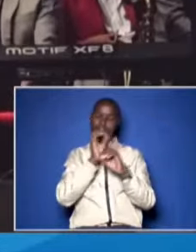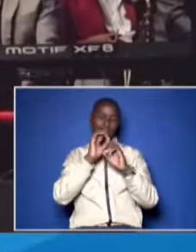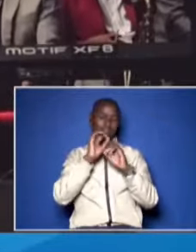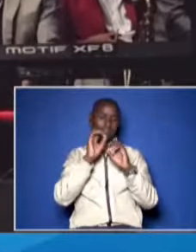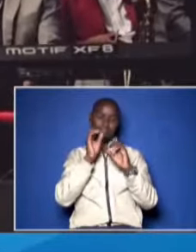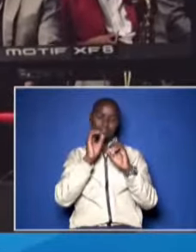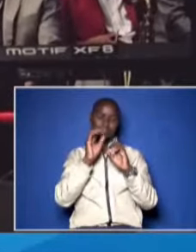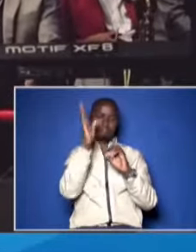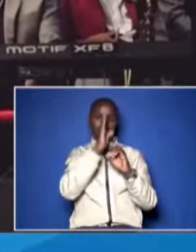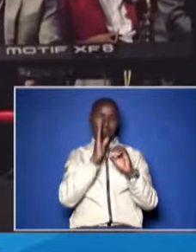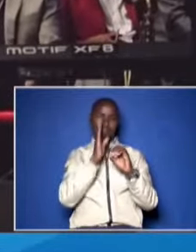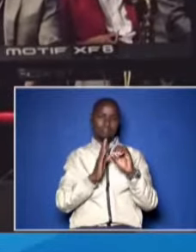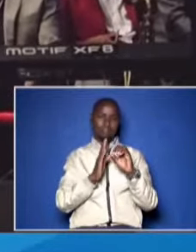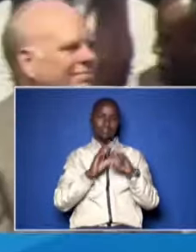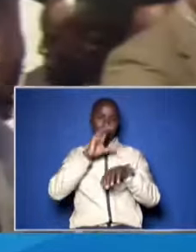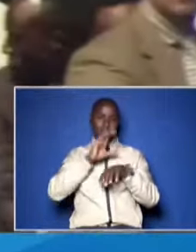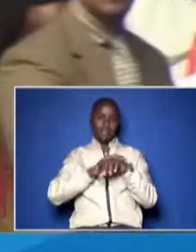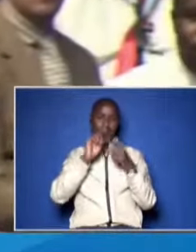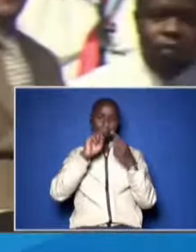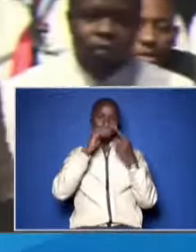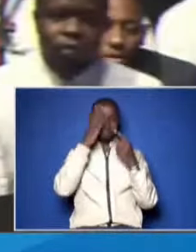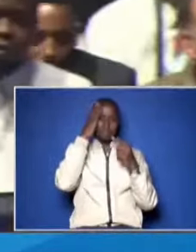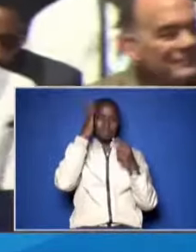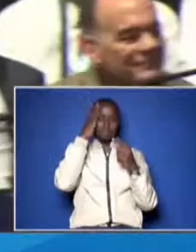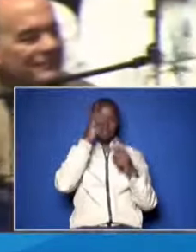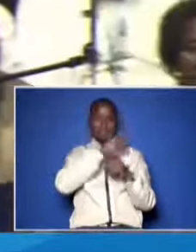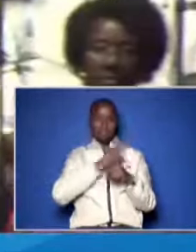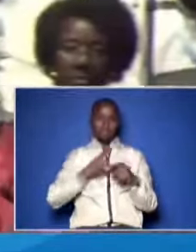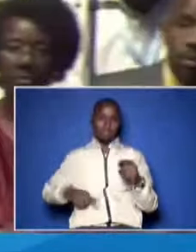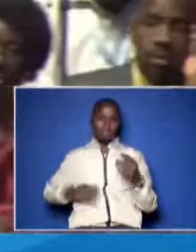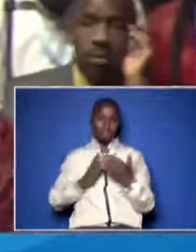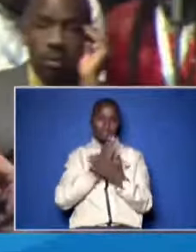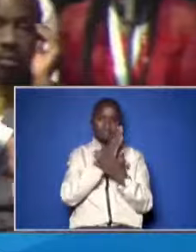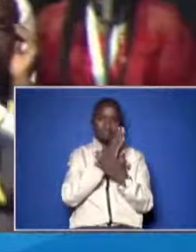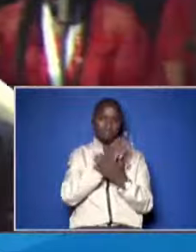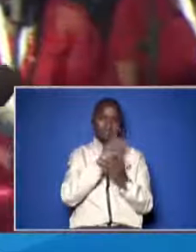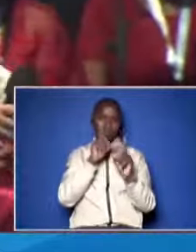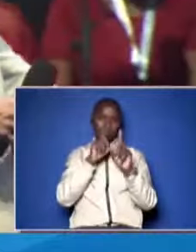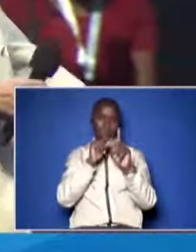Earth get to know the Lord through his word